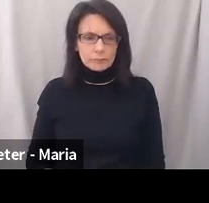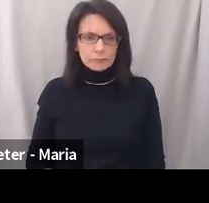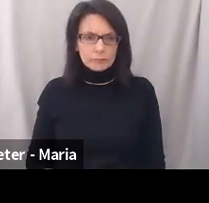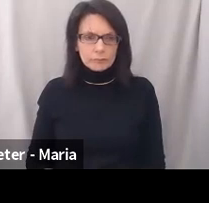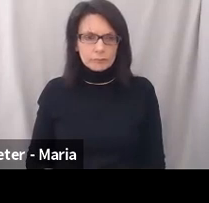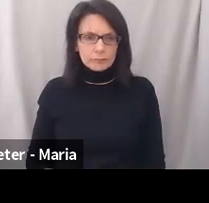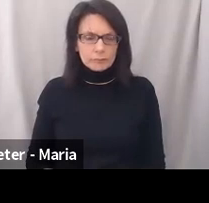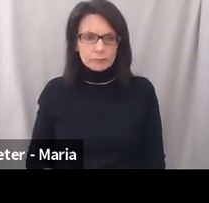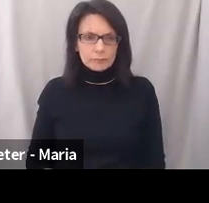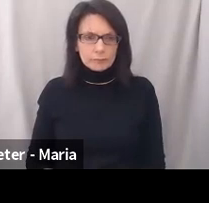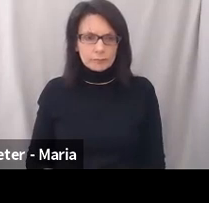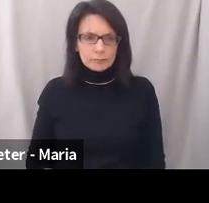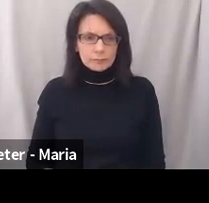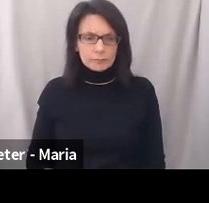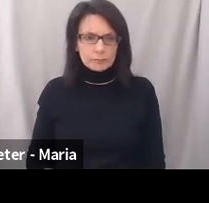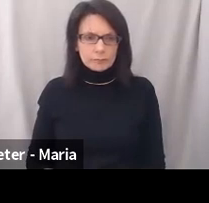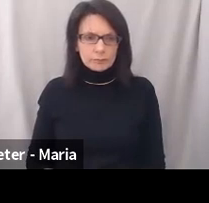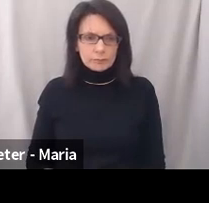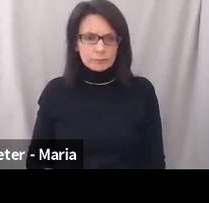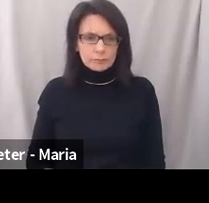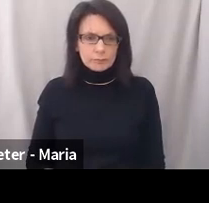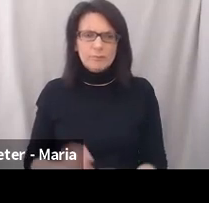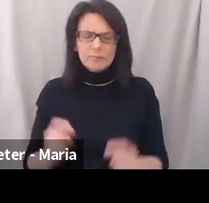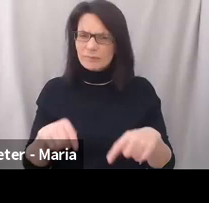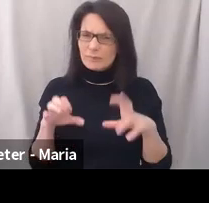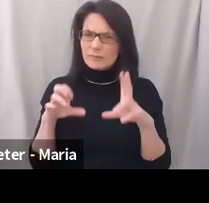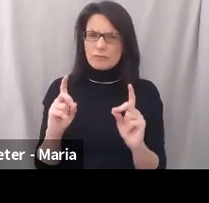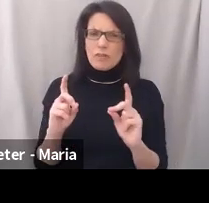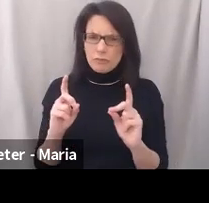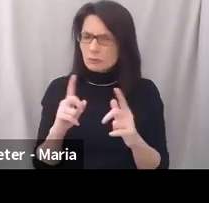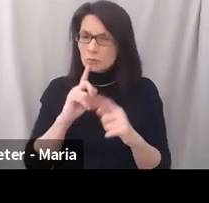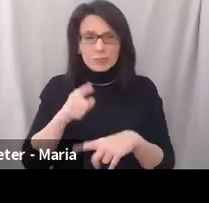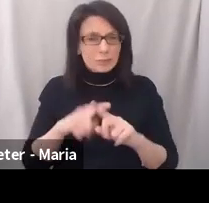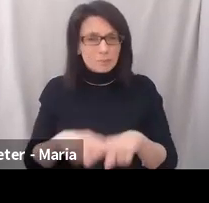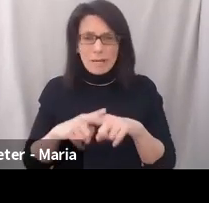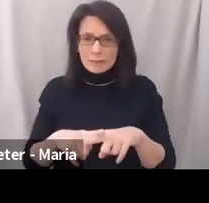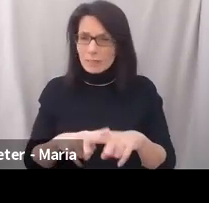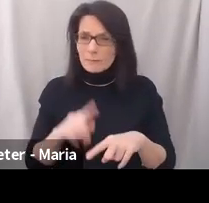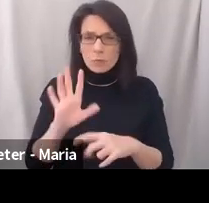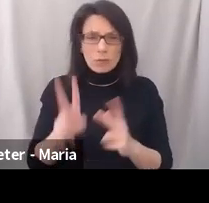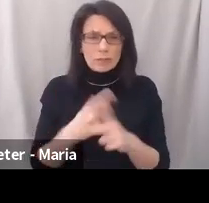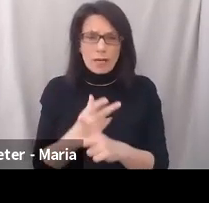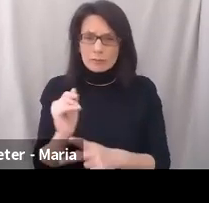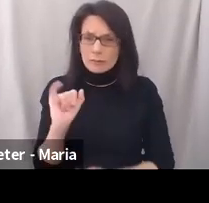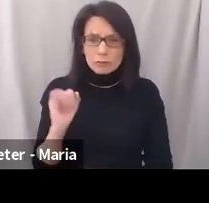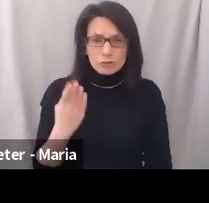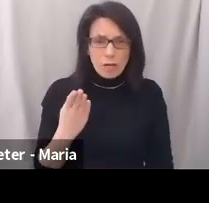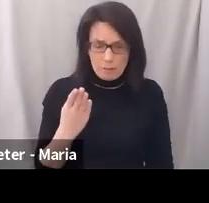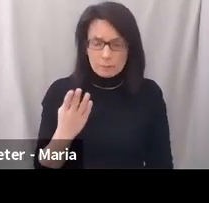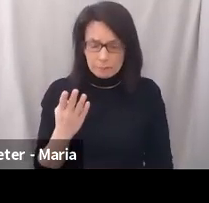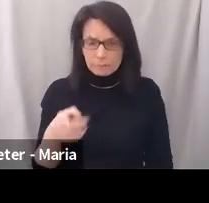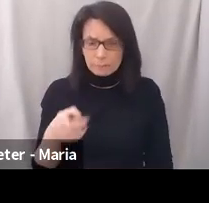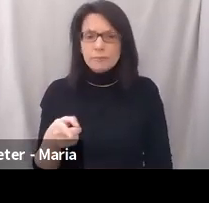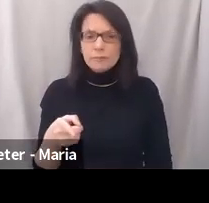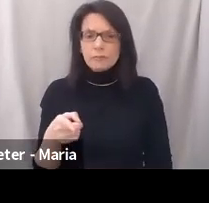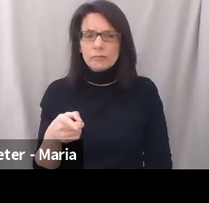So education, education, it really depends on the kind of job or career that you are choosing